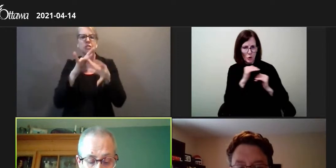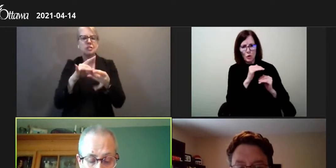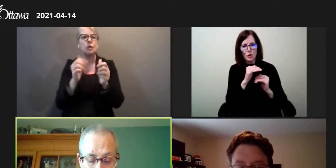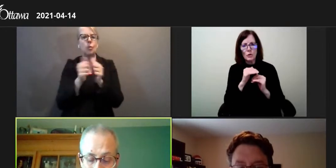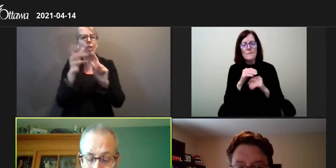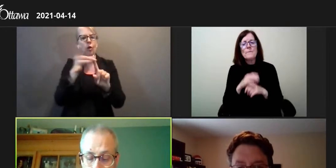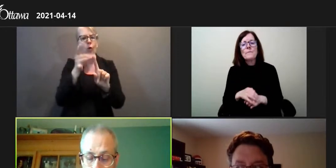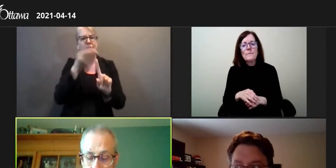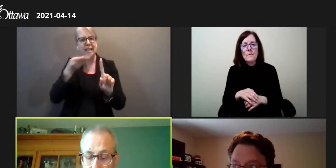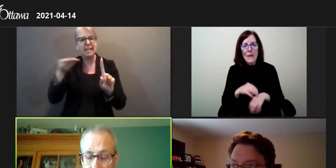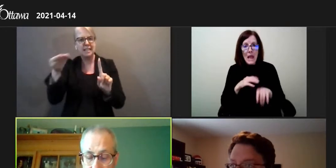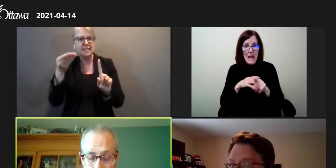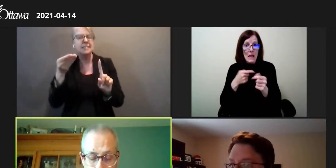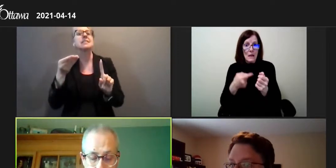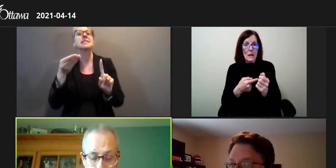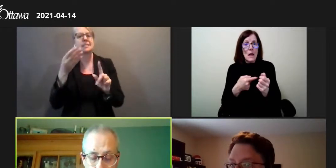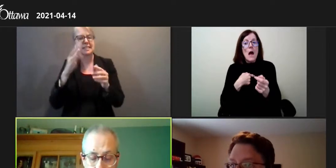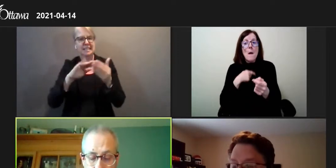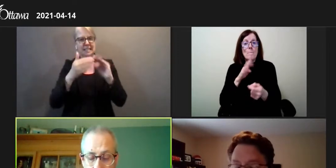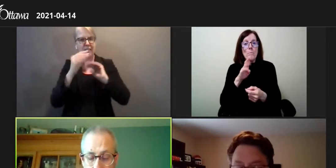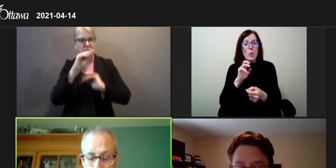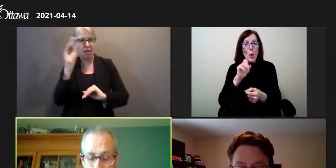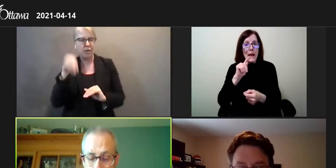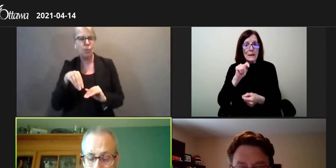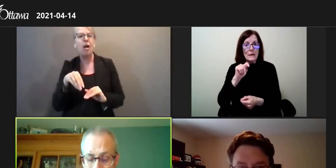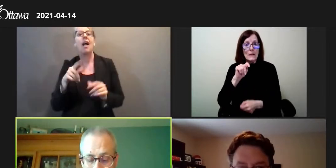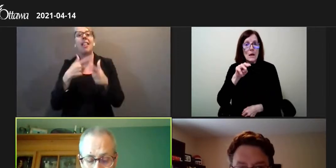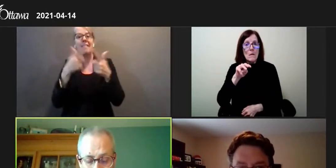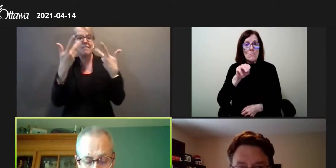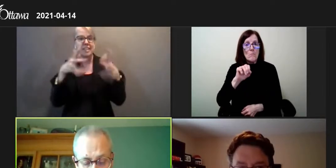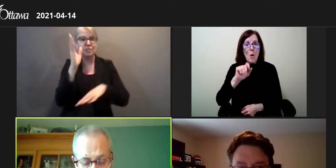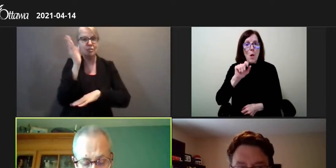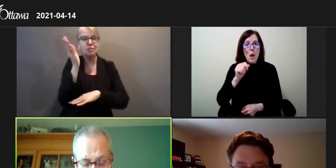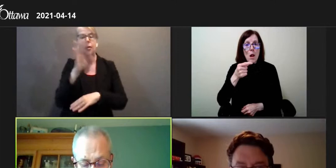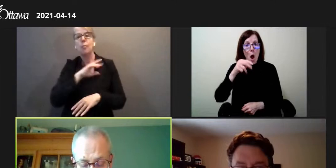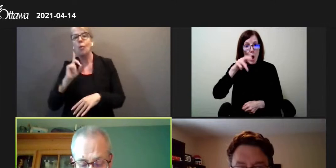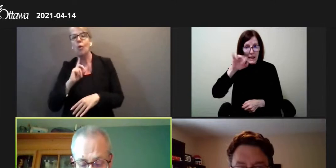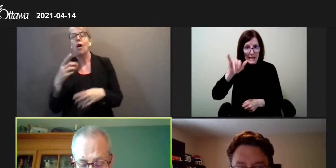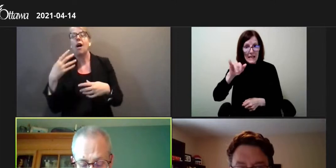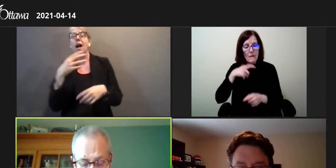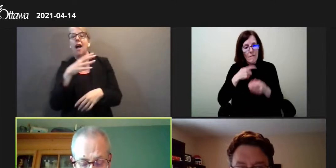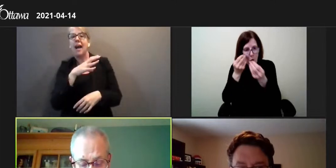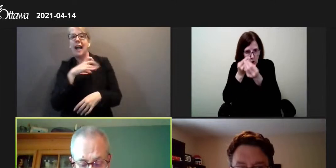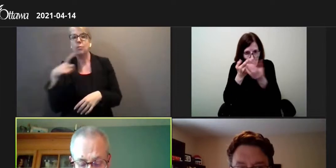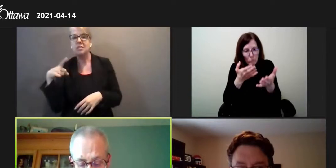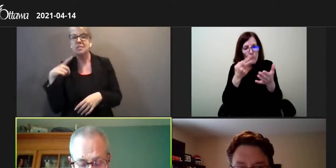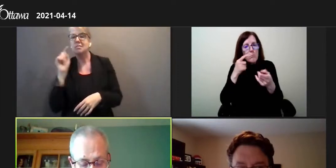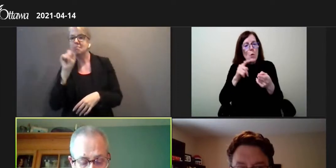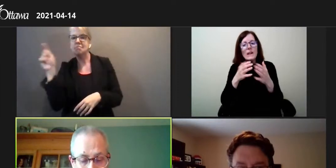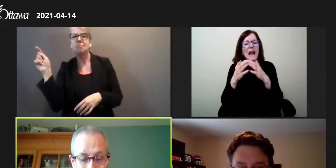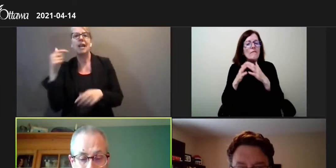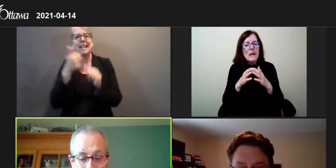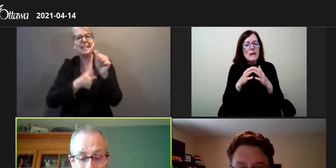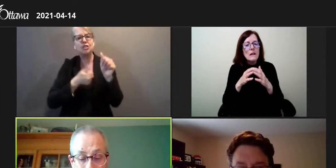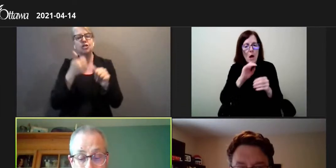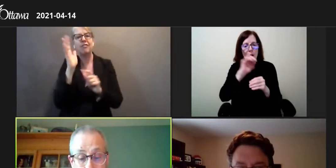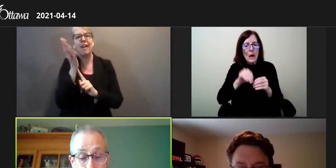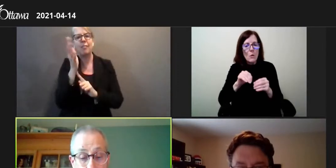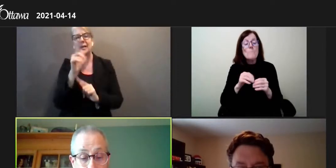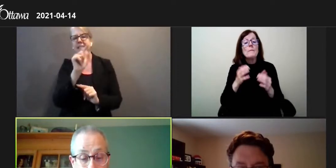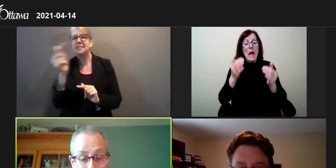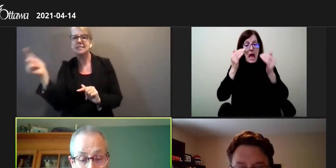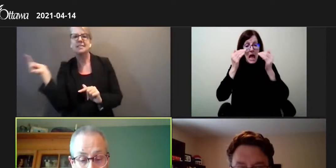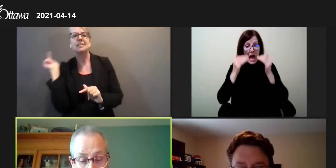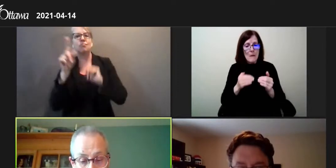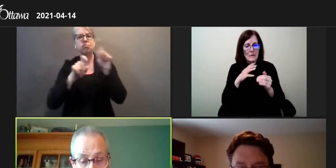After Dr. Mulockney concludes his presentation, Board of Health members and counselors will then have up to 5 minutes per speaker to ask questions of